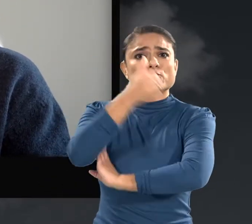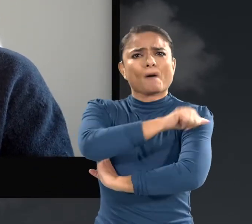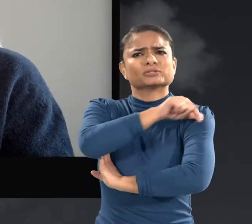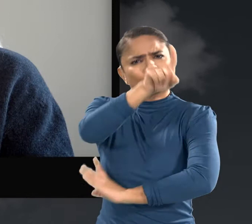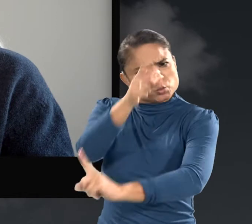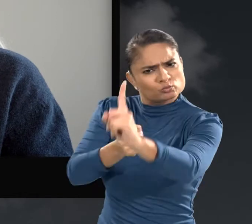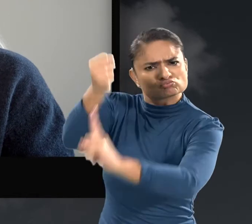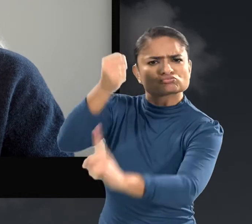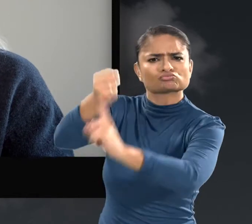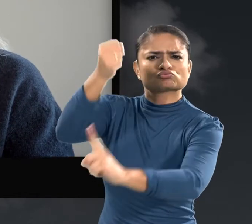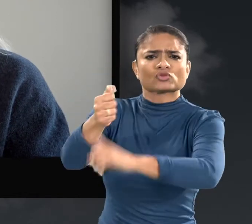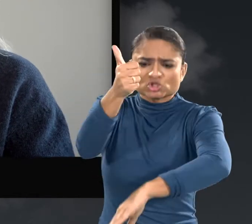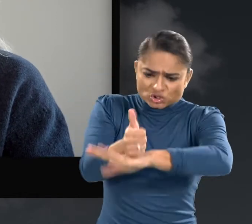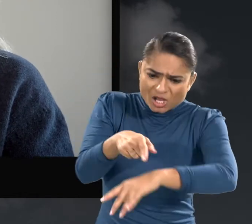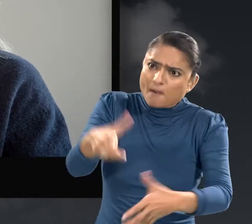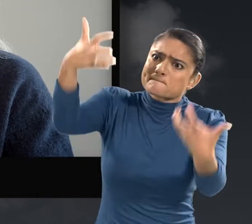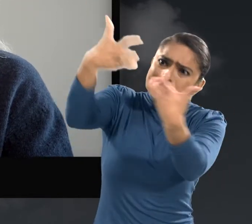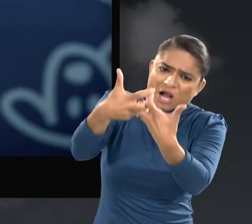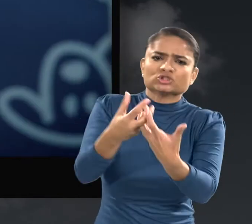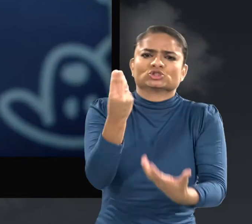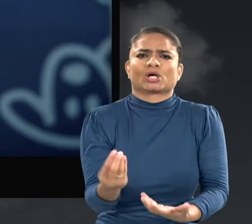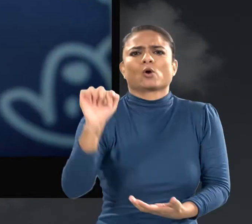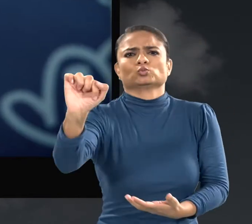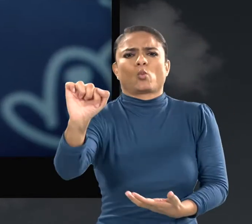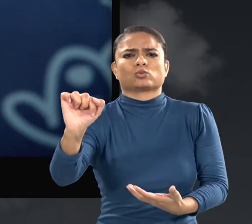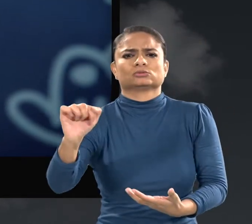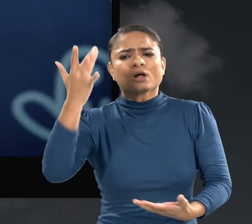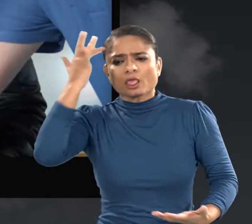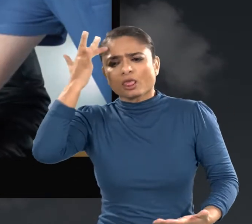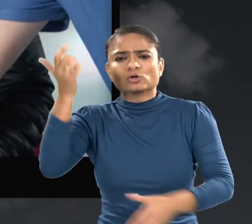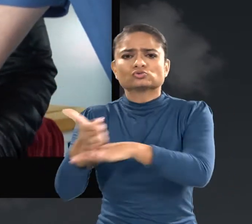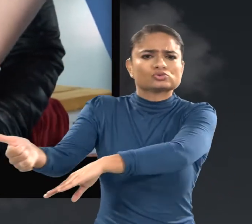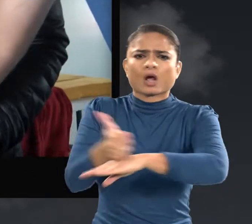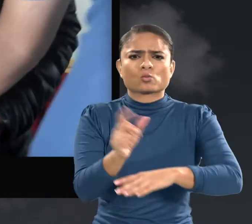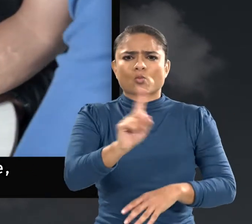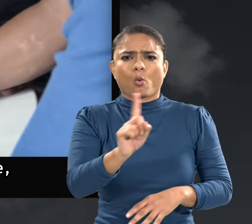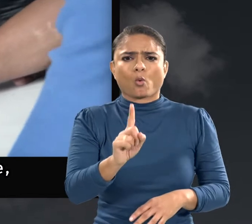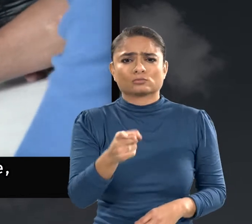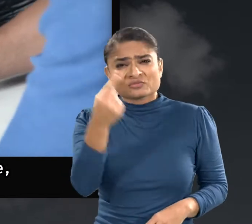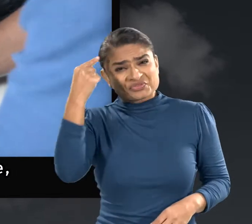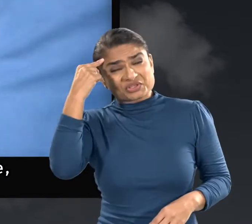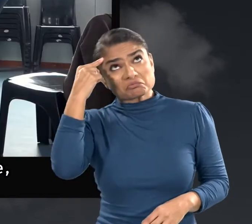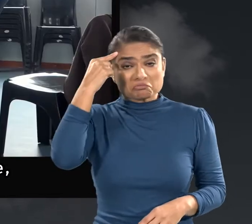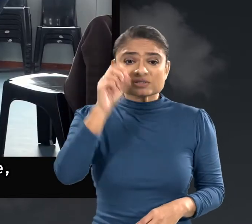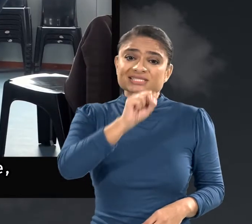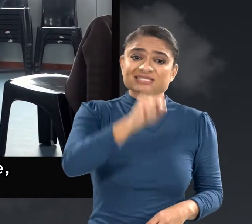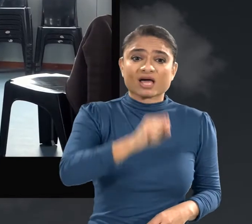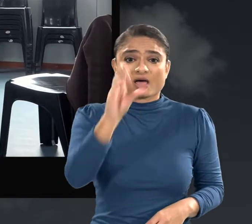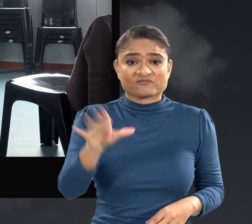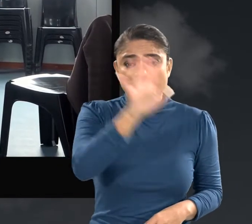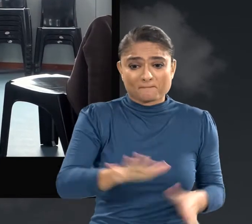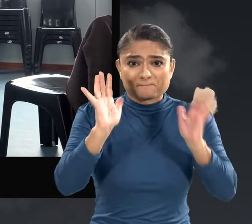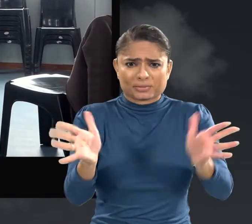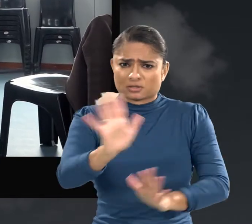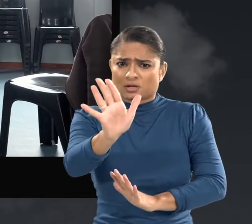at the government hospital for the chair that they deserve and need for their child. If you think just in South Africa alone, there's